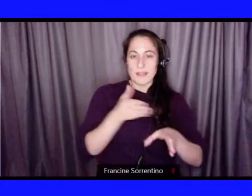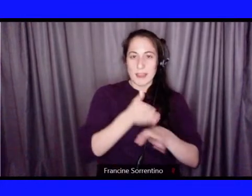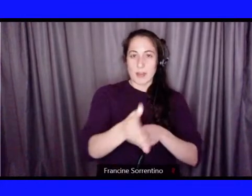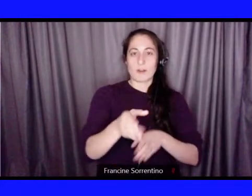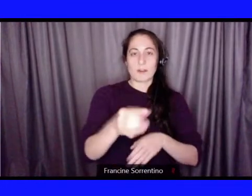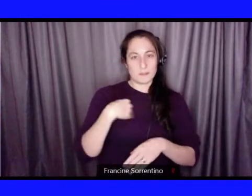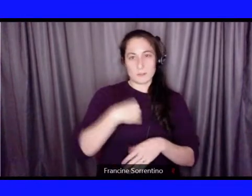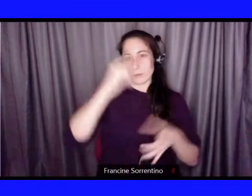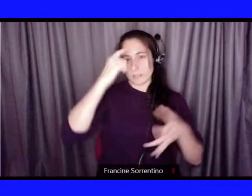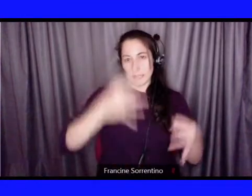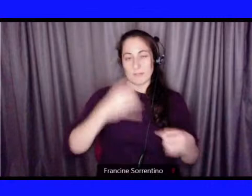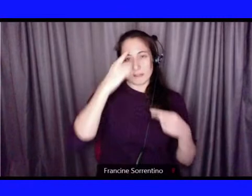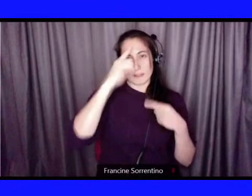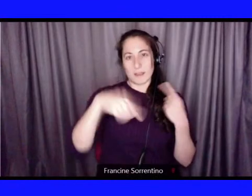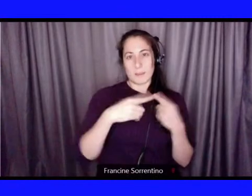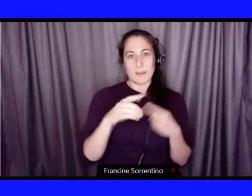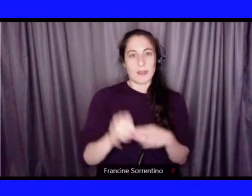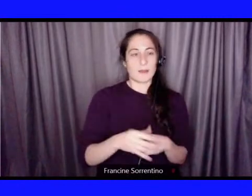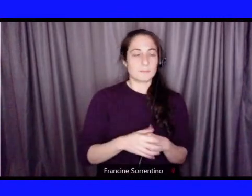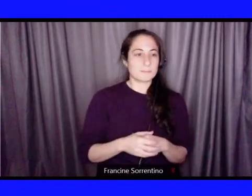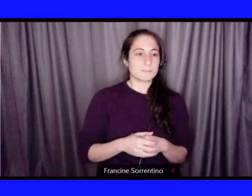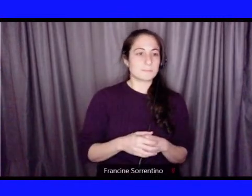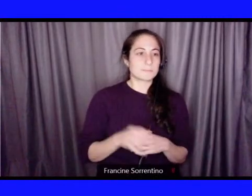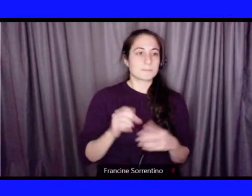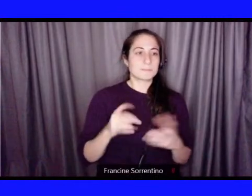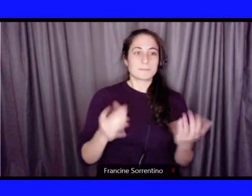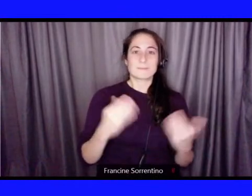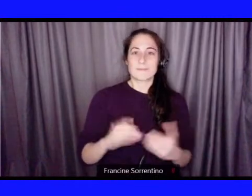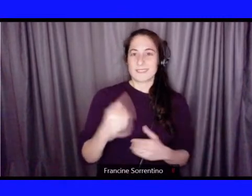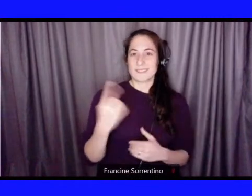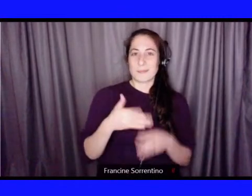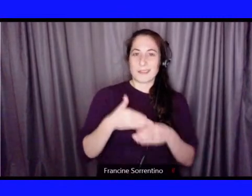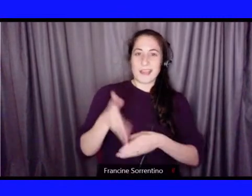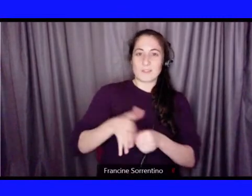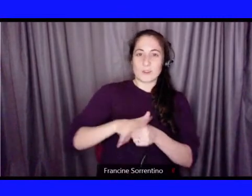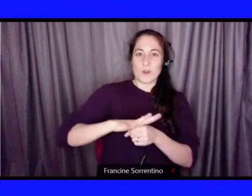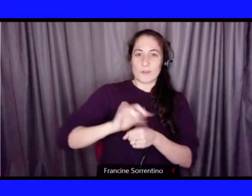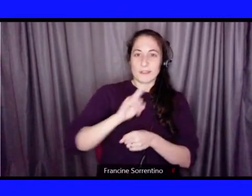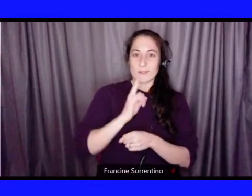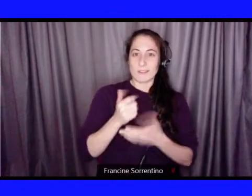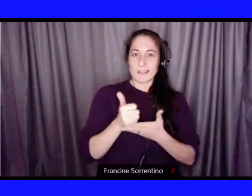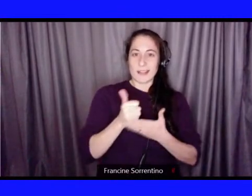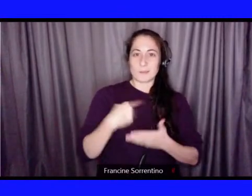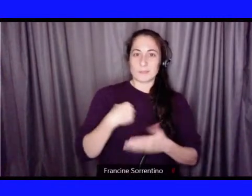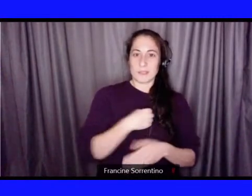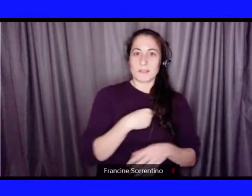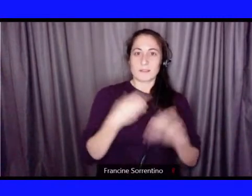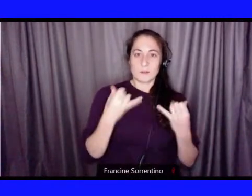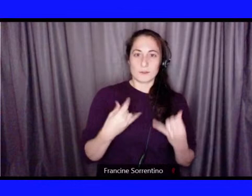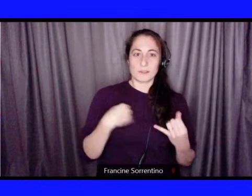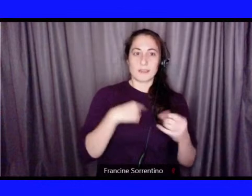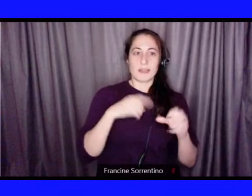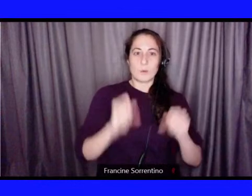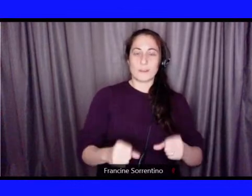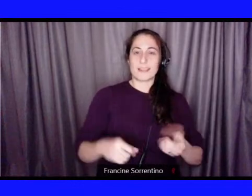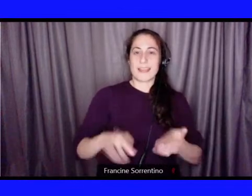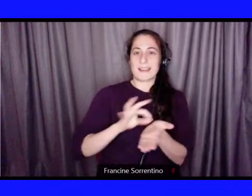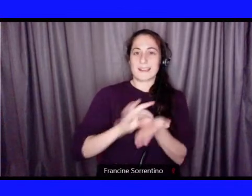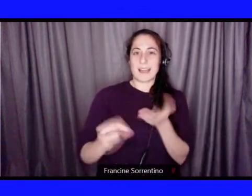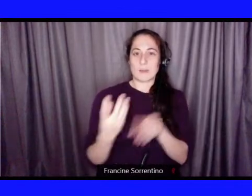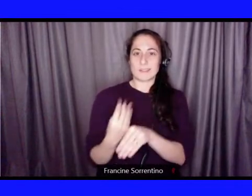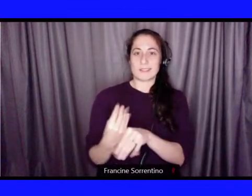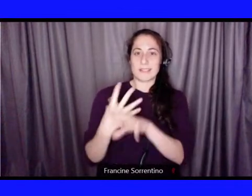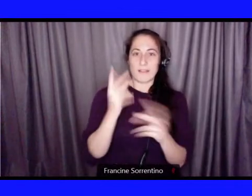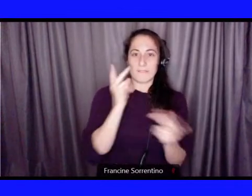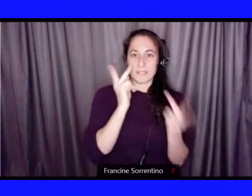Sally, I think, can you guys hear her? No. Muted. Sally, are you muted? I was muted. Okay, thank you.